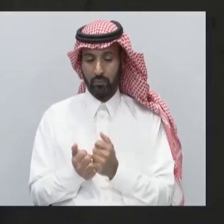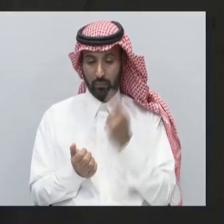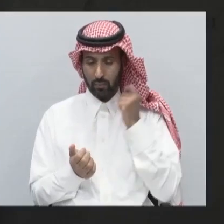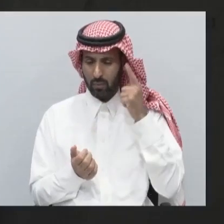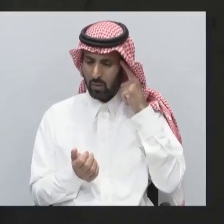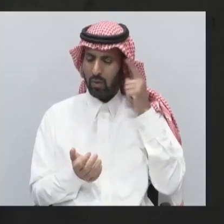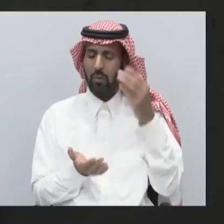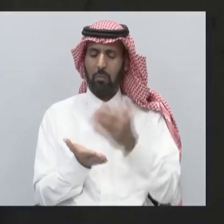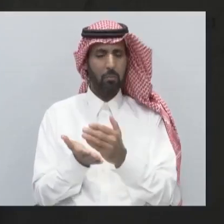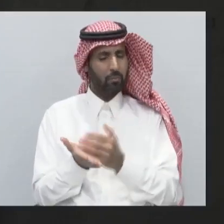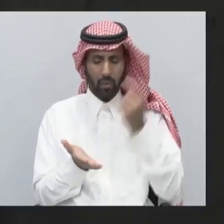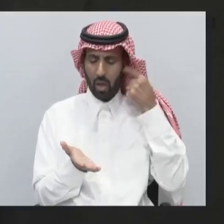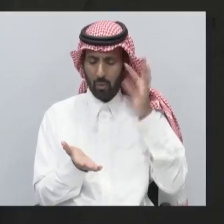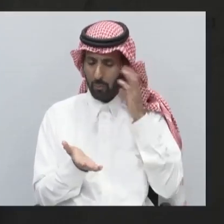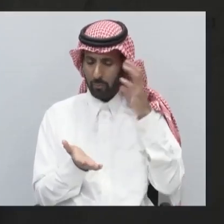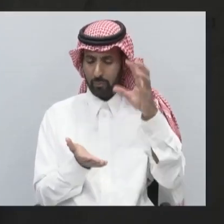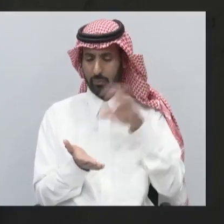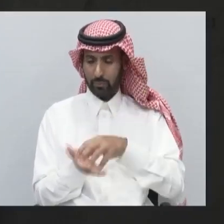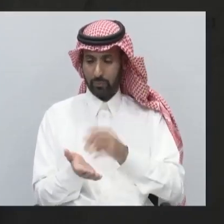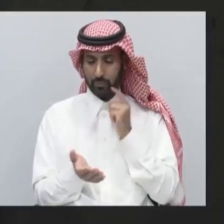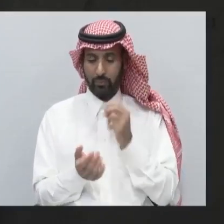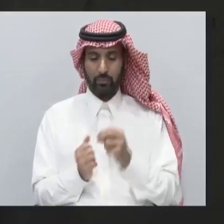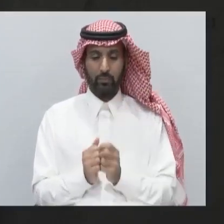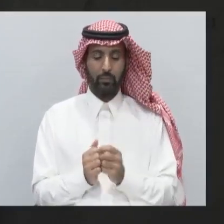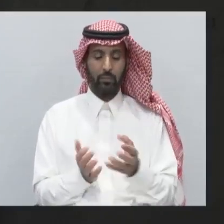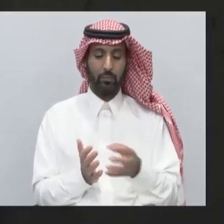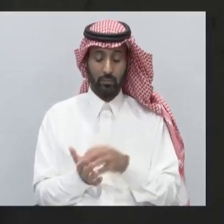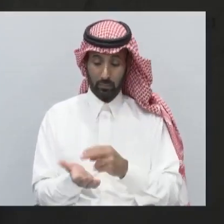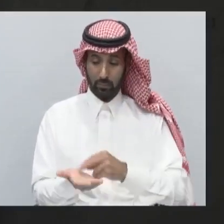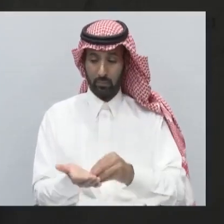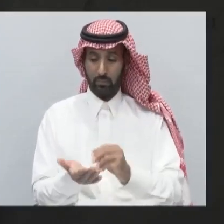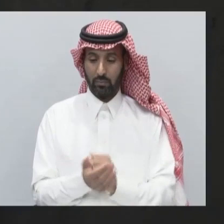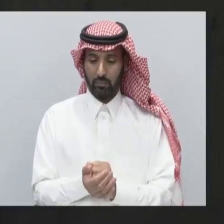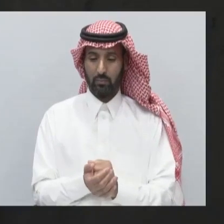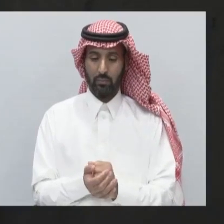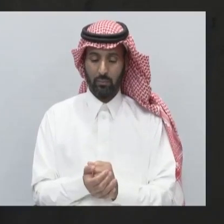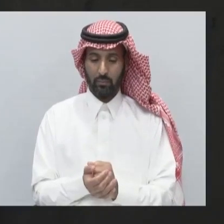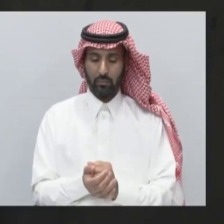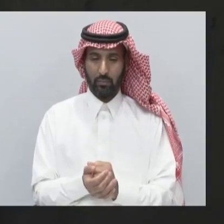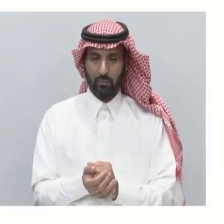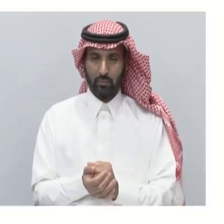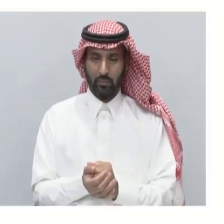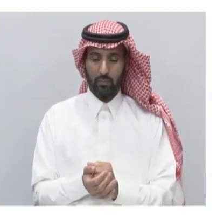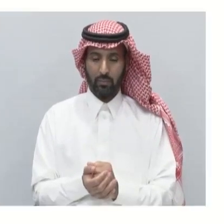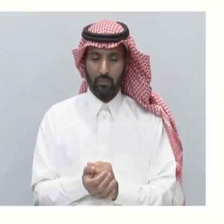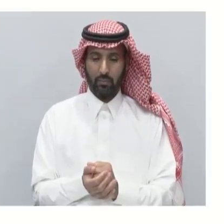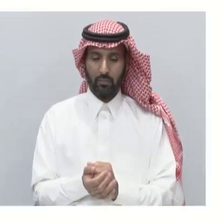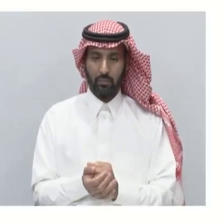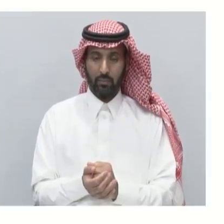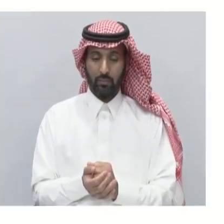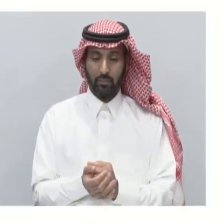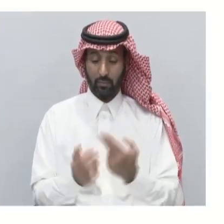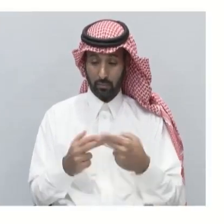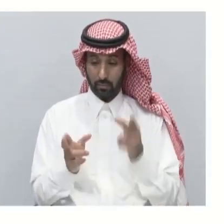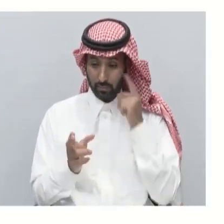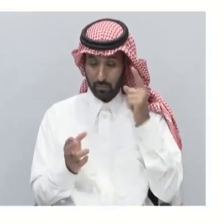any invitation or any occasion that you will add something to the email. Let's start